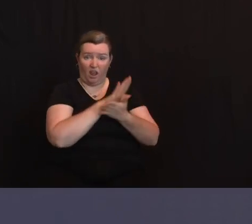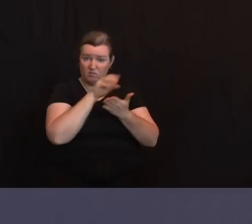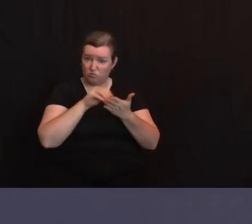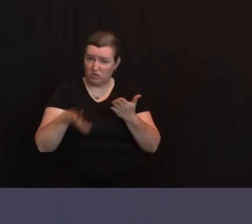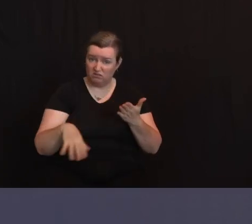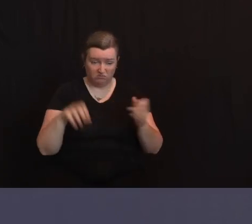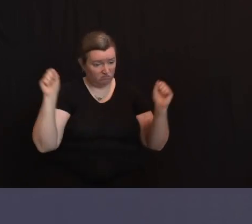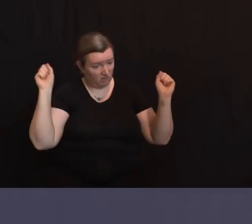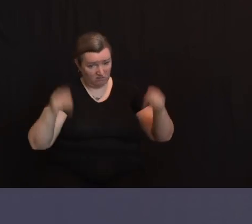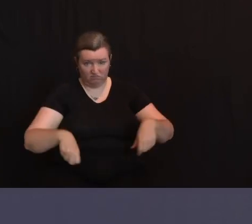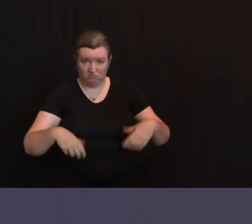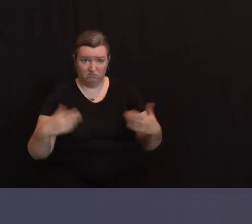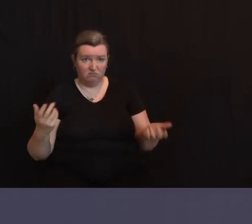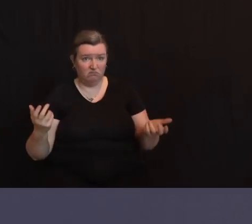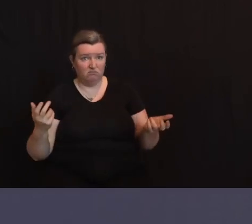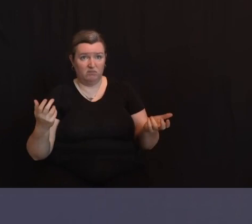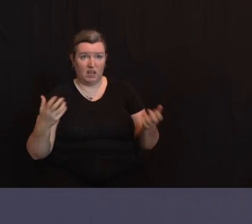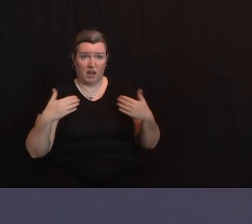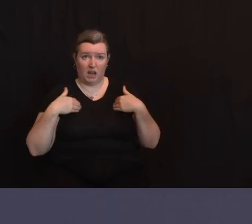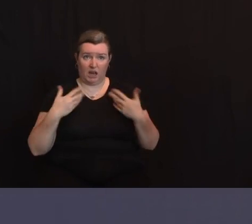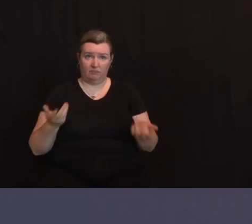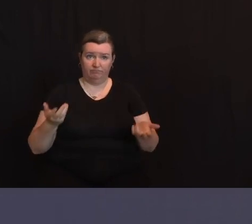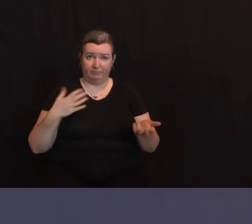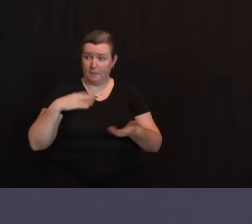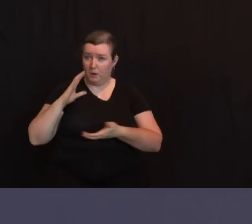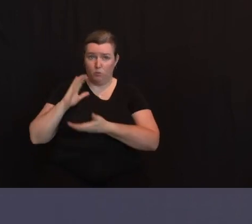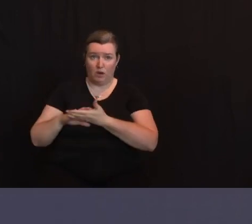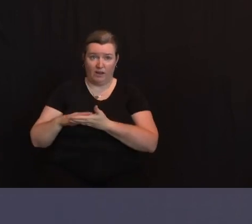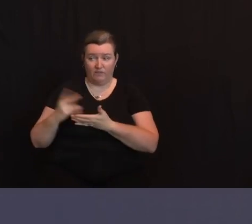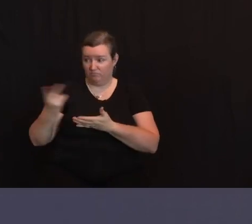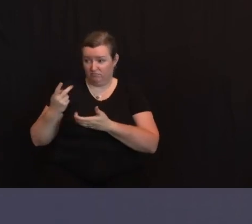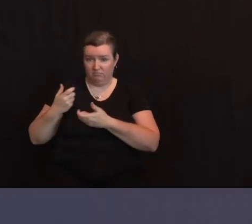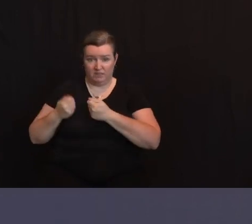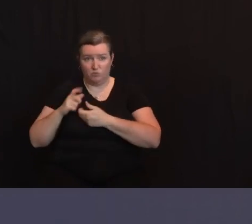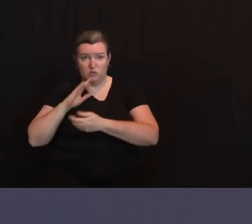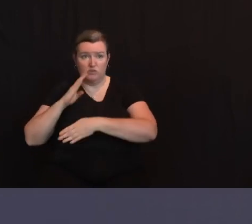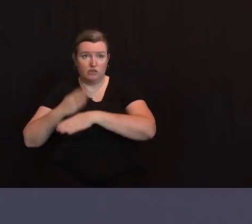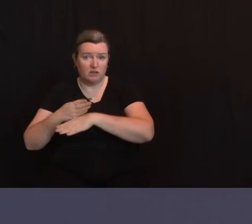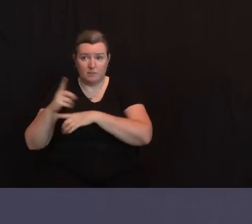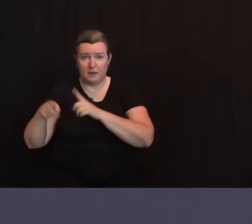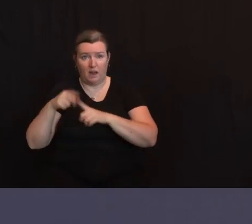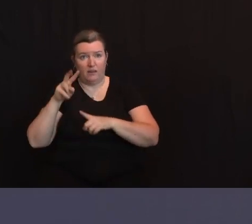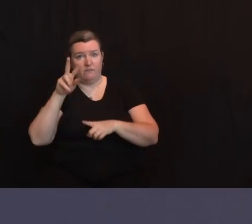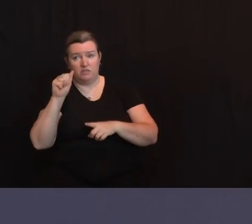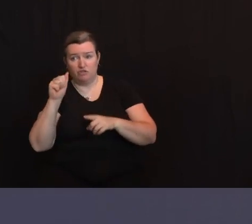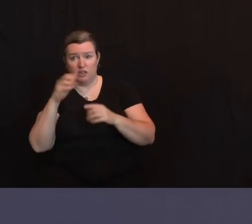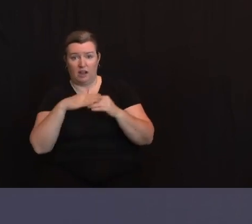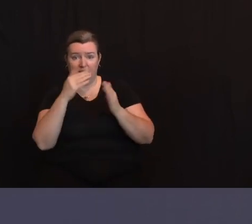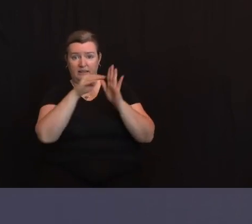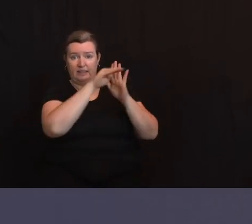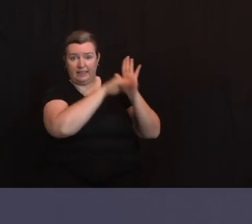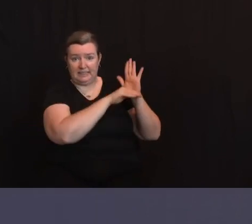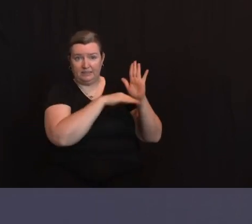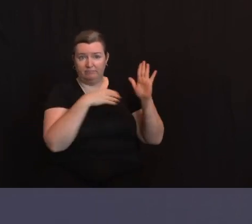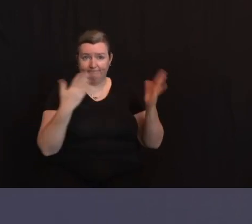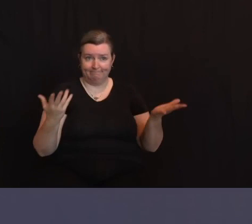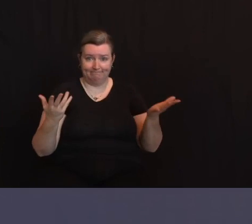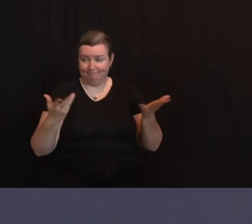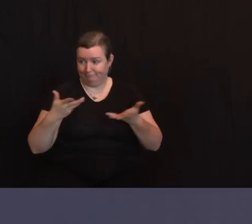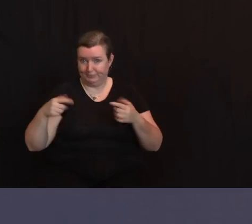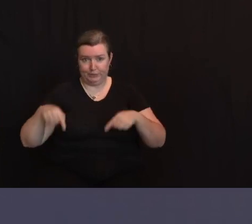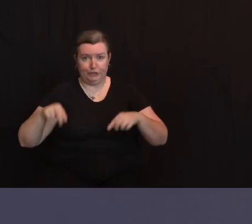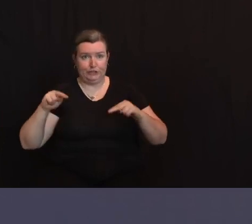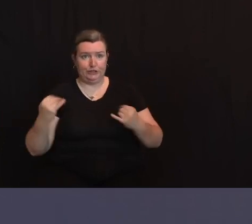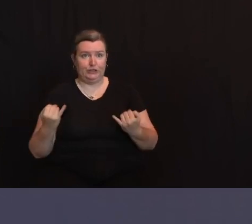night texting back and forth. What's that mean in terms of what it's going to look like? She's in New Jersey at the moment. She just